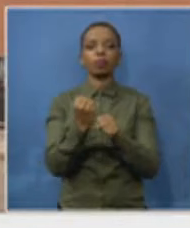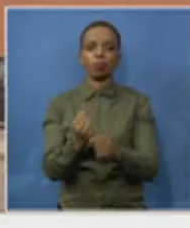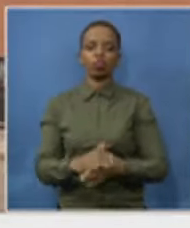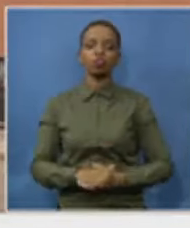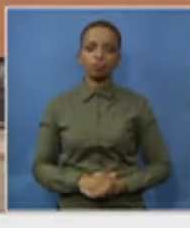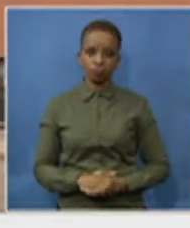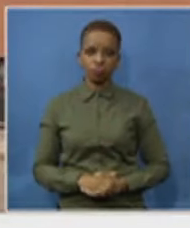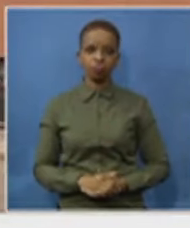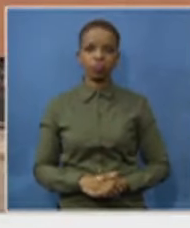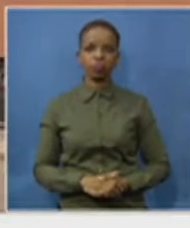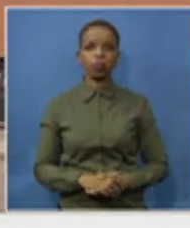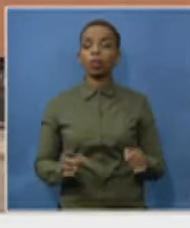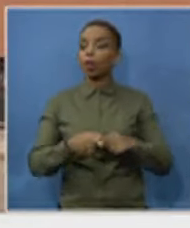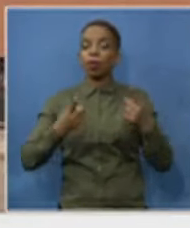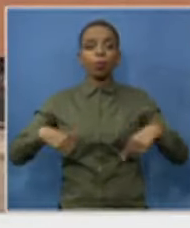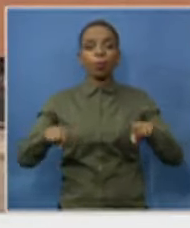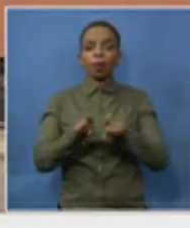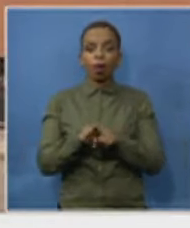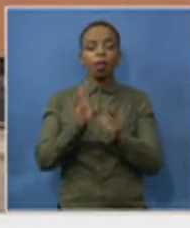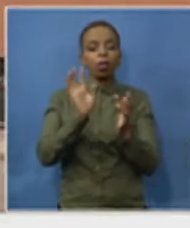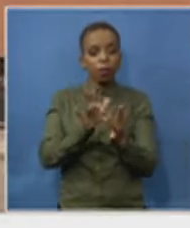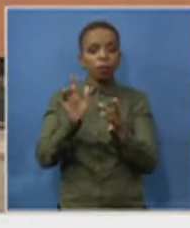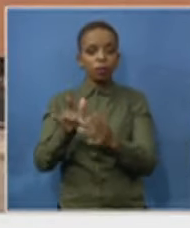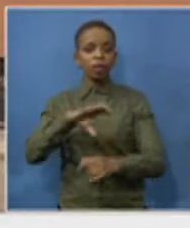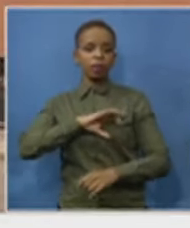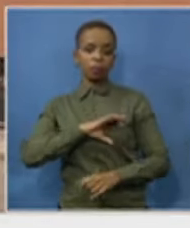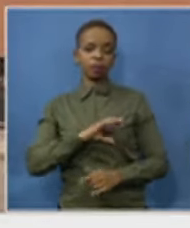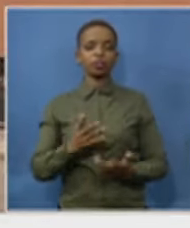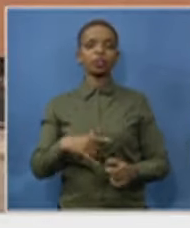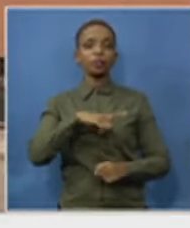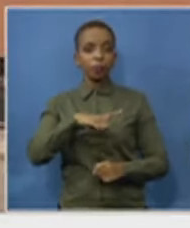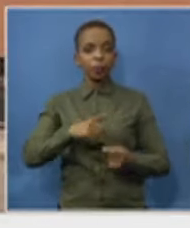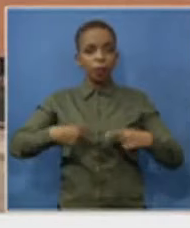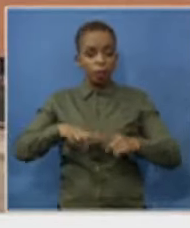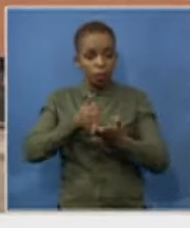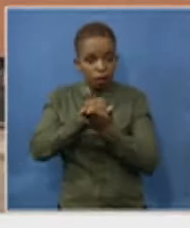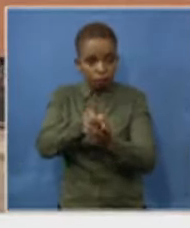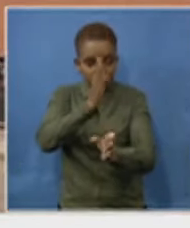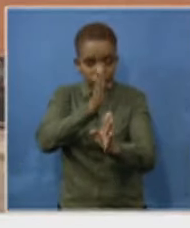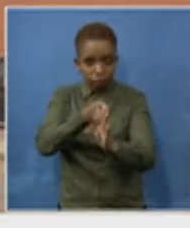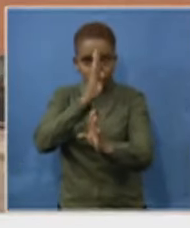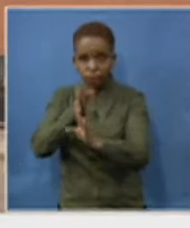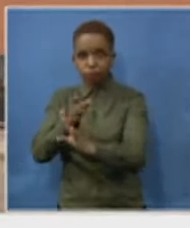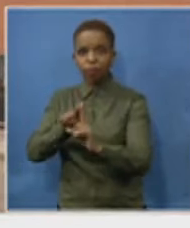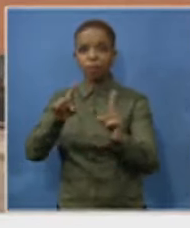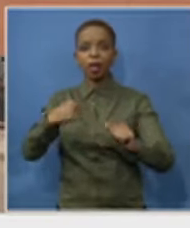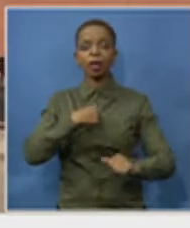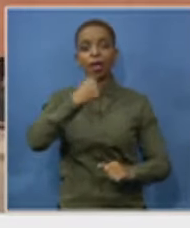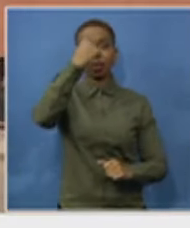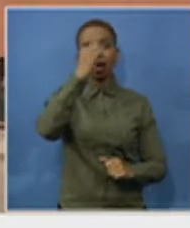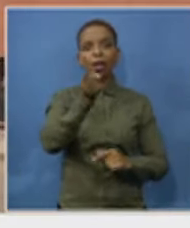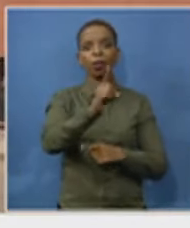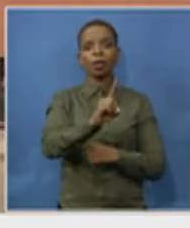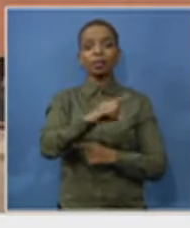We all have a lot of contact with the patients because we are dealing directly with them. But I think that nursing assistants and